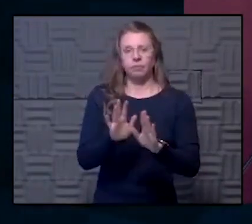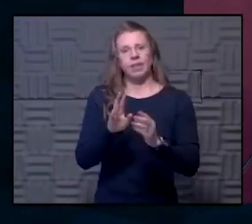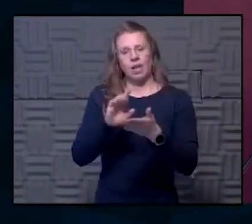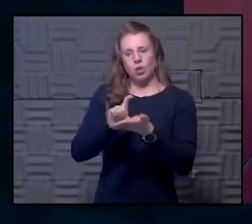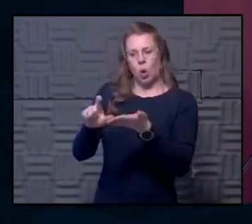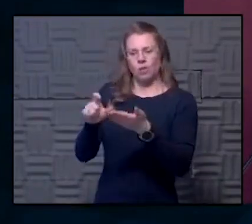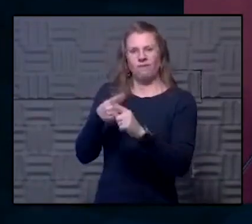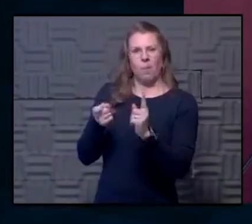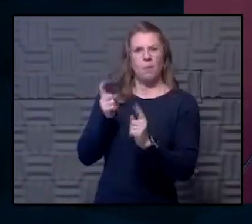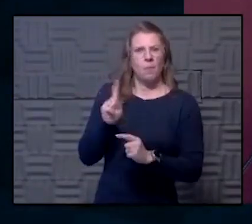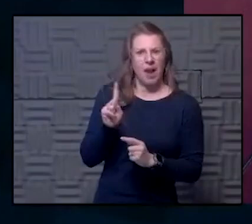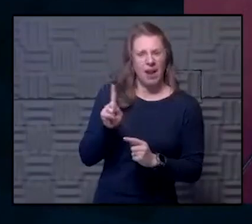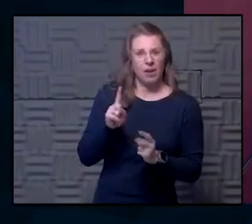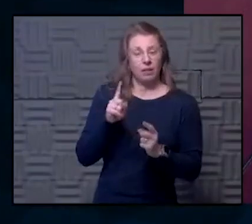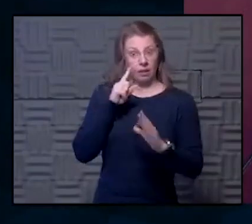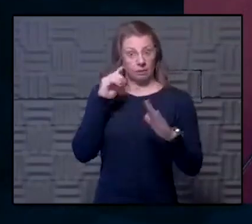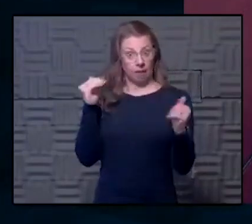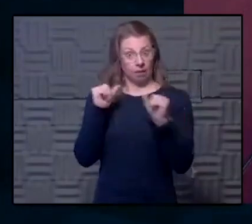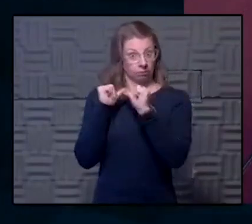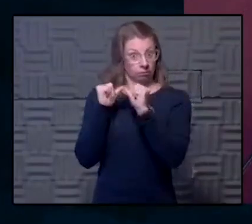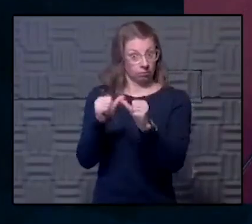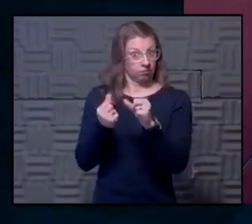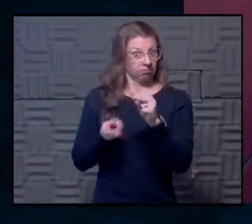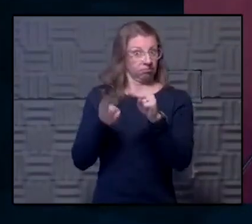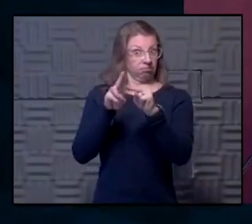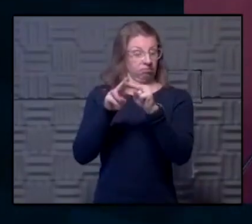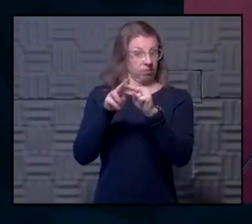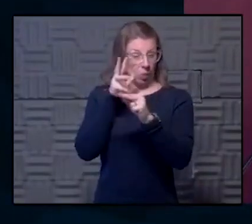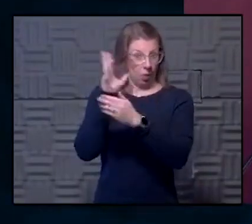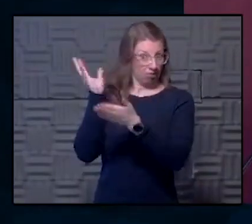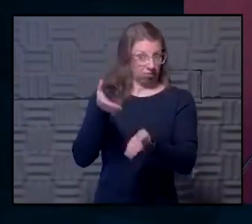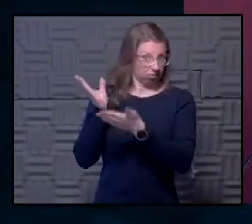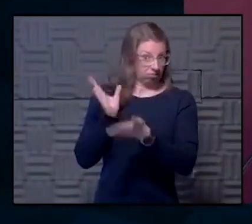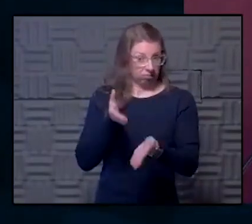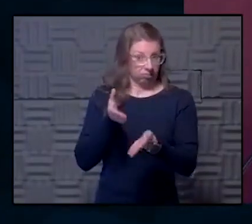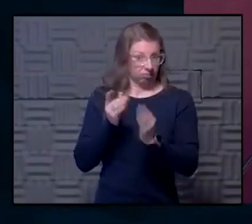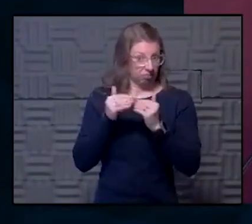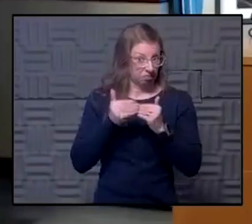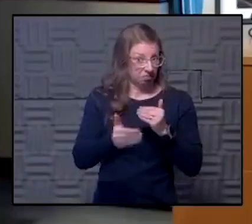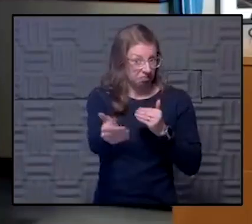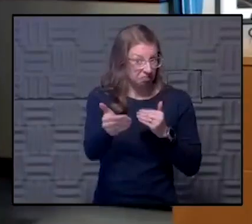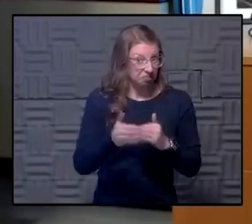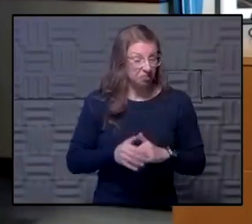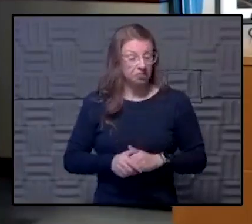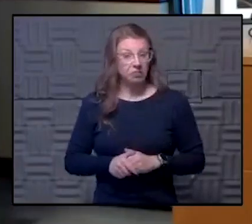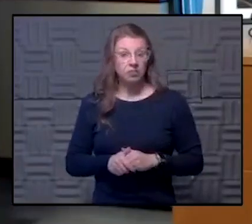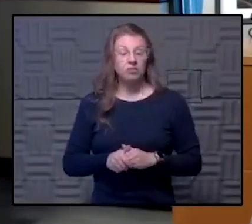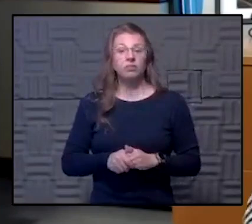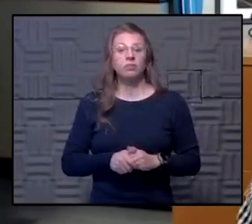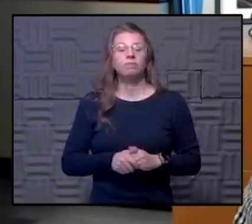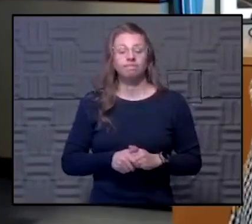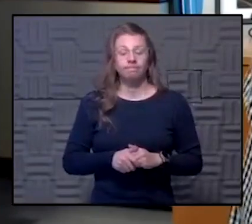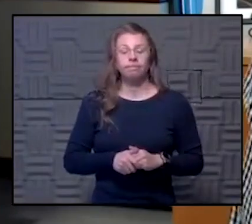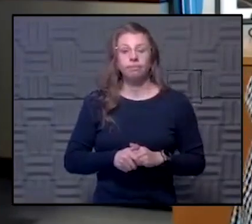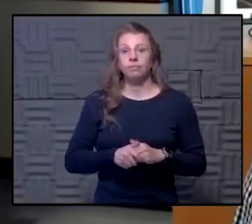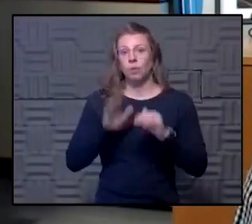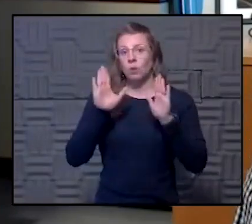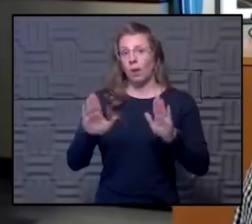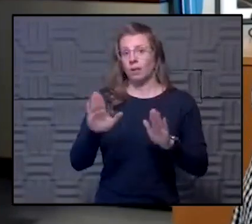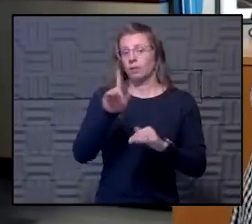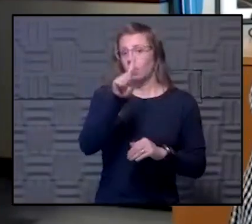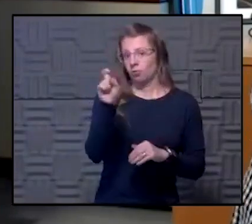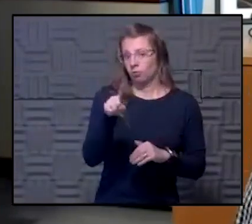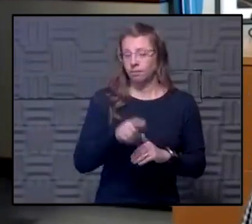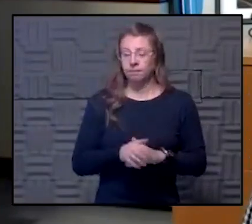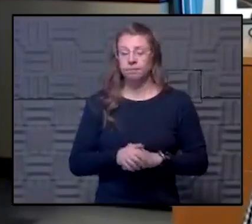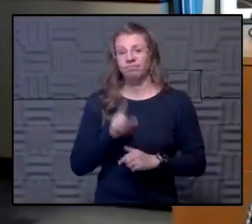doses coming from, and can we expect that that is a continued increase in supply going forward? Yeah, great question.